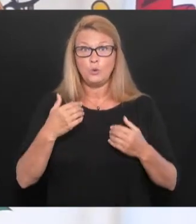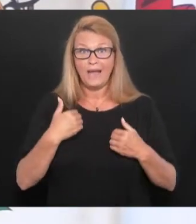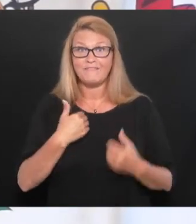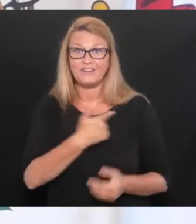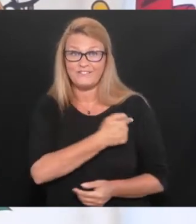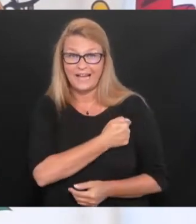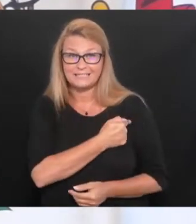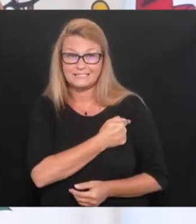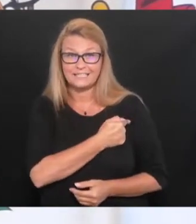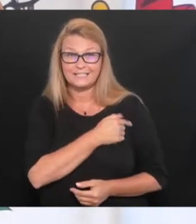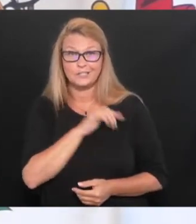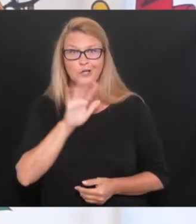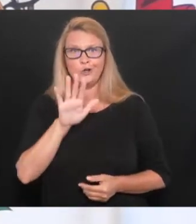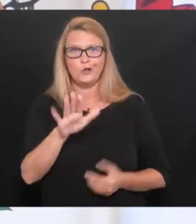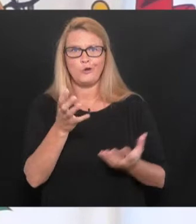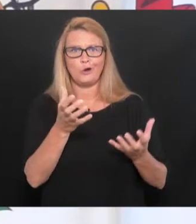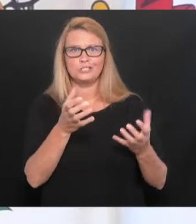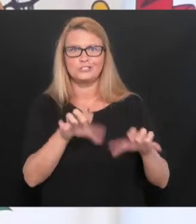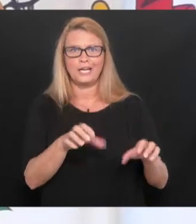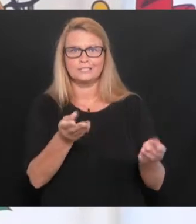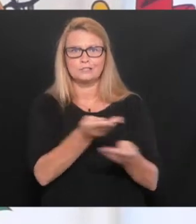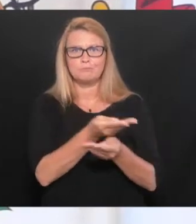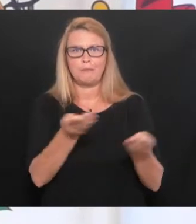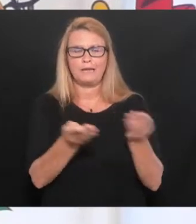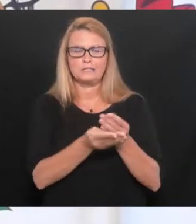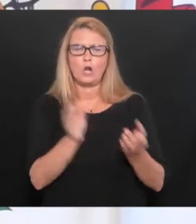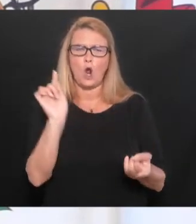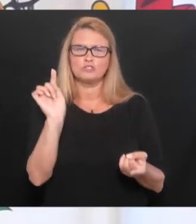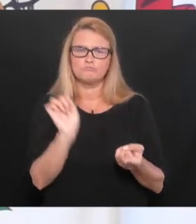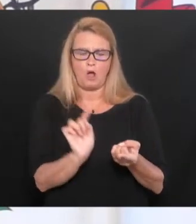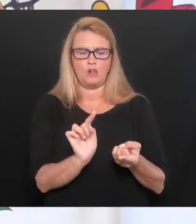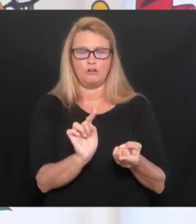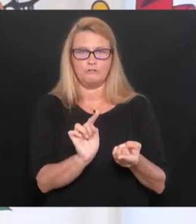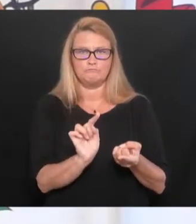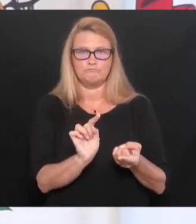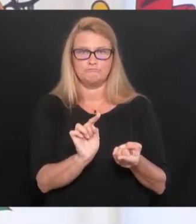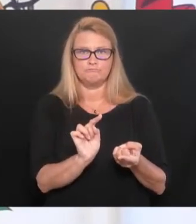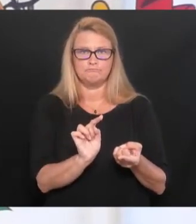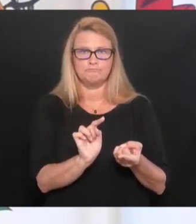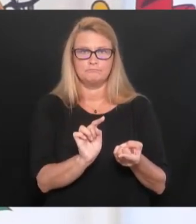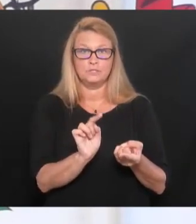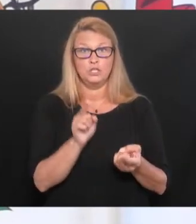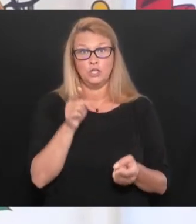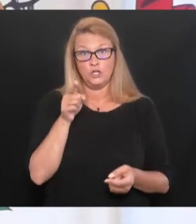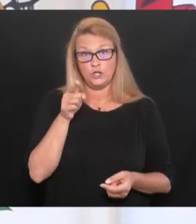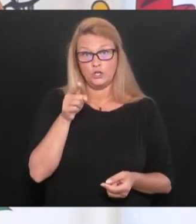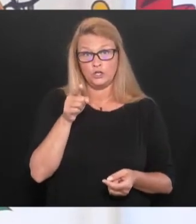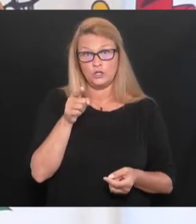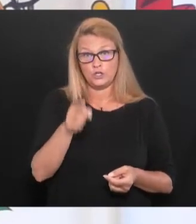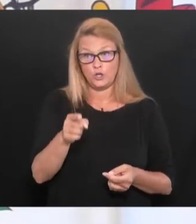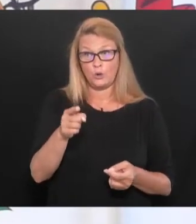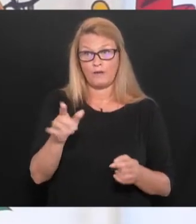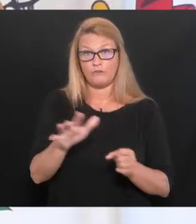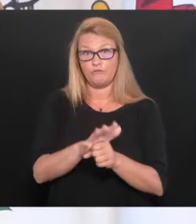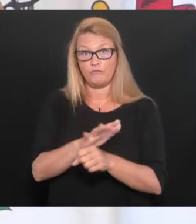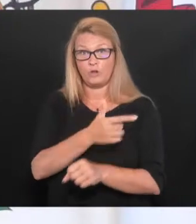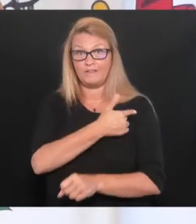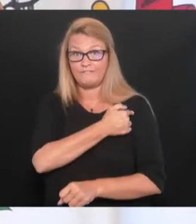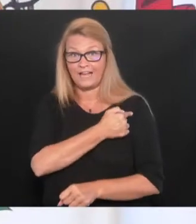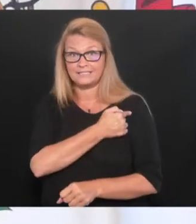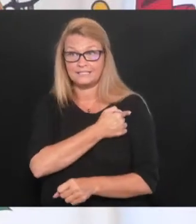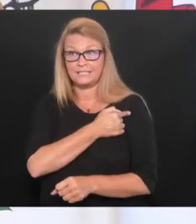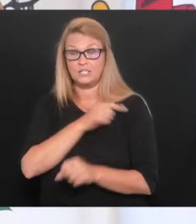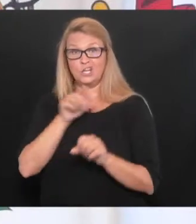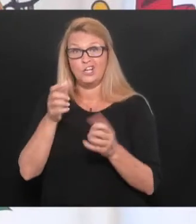your chances of transmitting this are really small. If you are absolutely vaccinated, your chances of getting